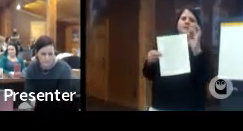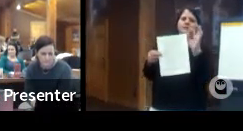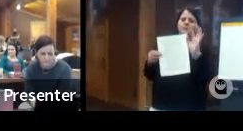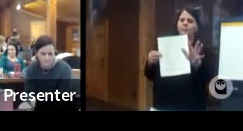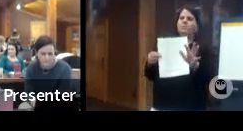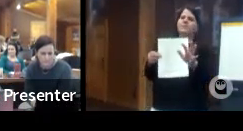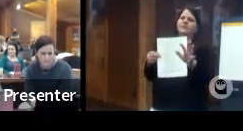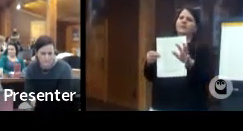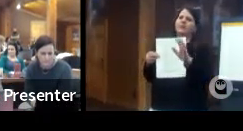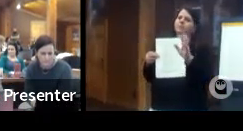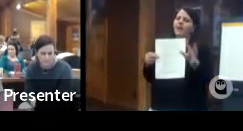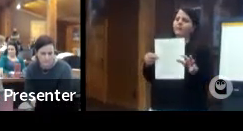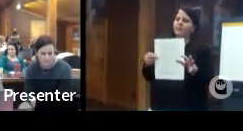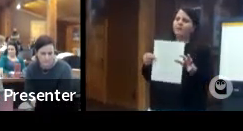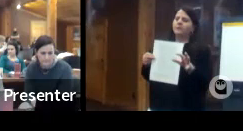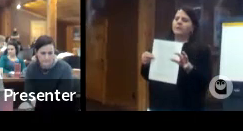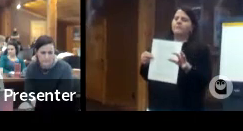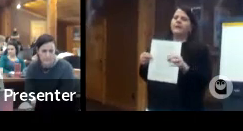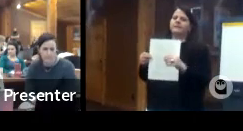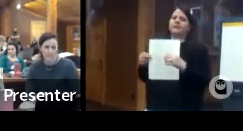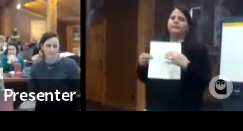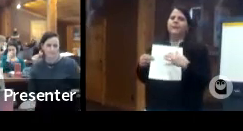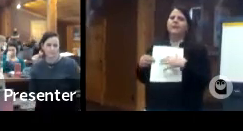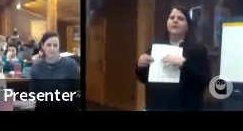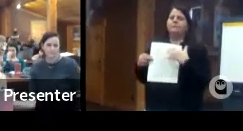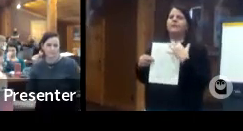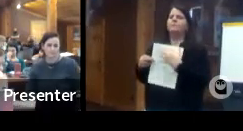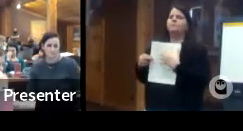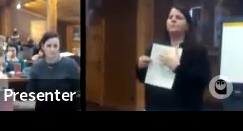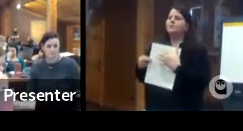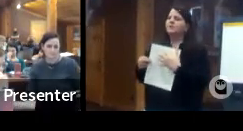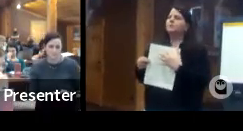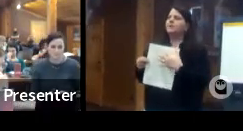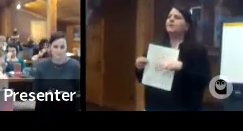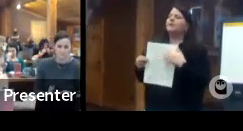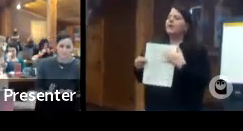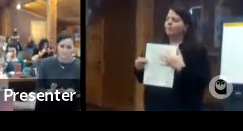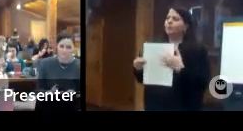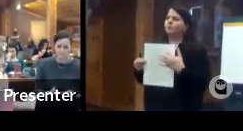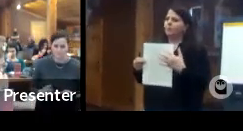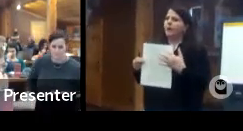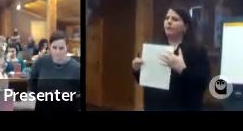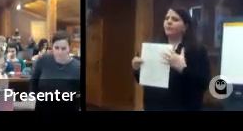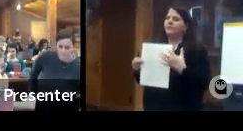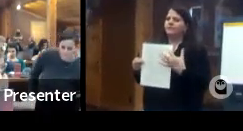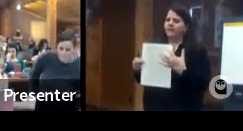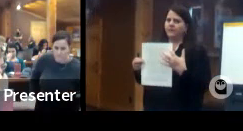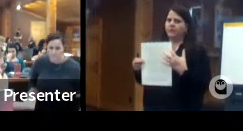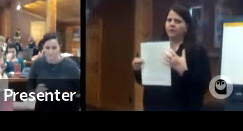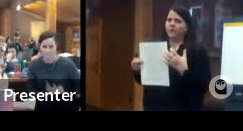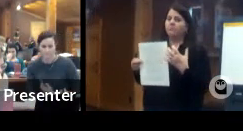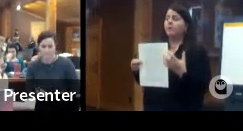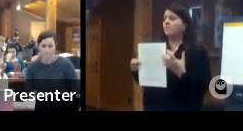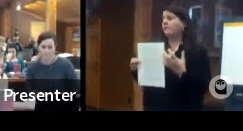much as we'd be testing on behavioral facts and information, but the principles in it in helping you to prepare with a